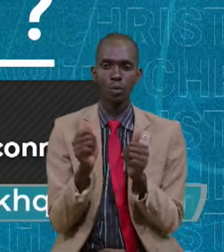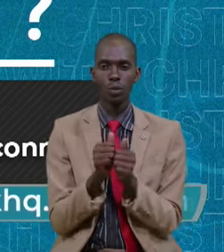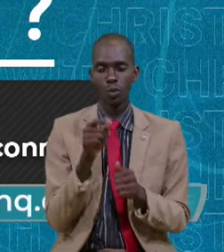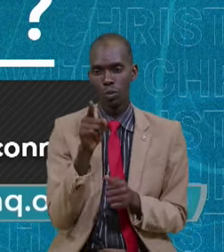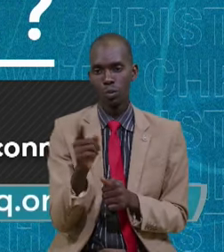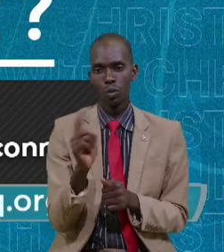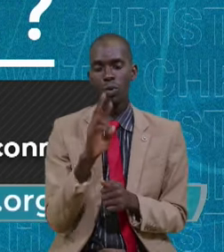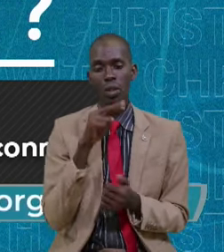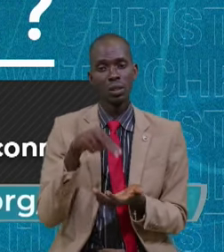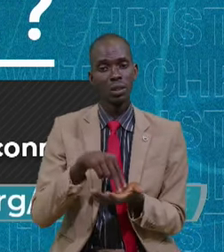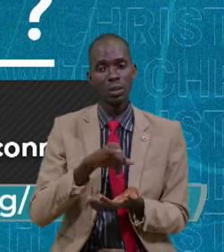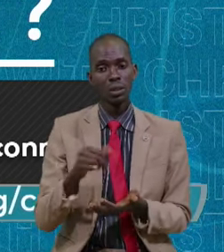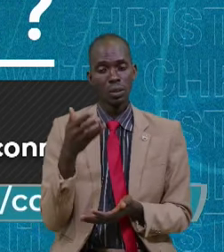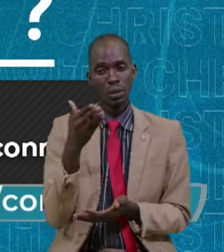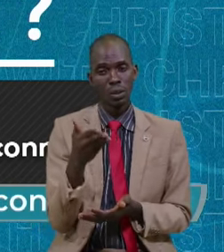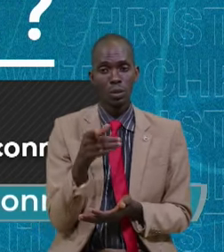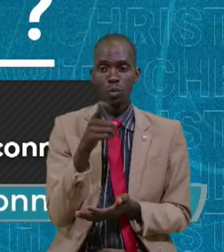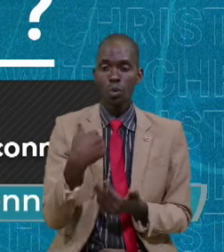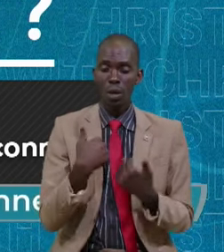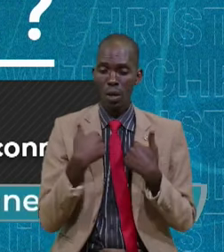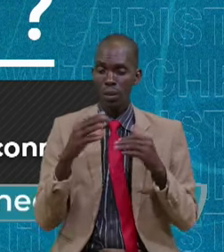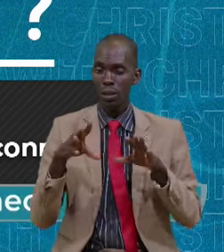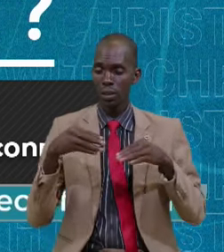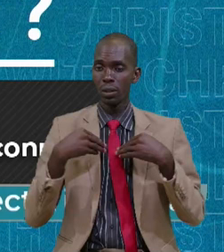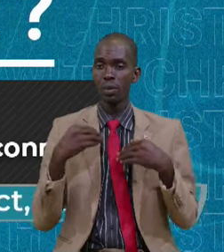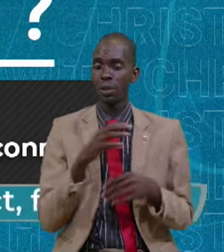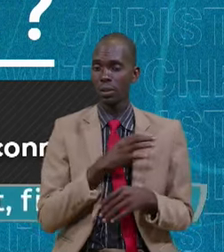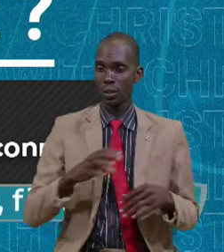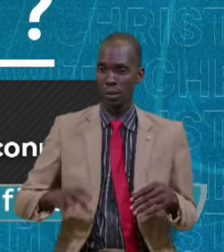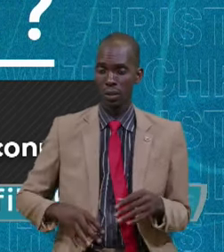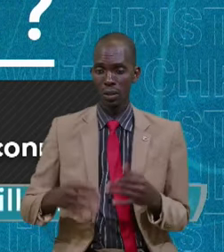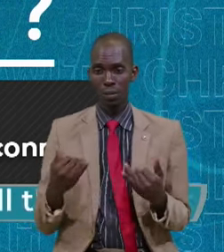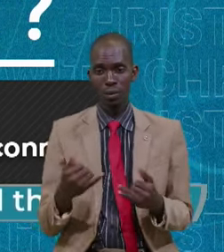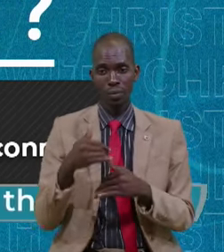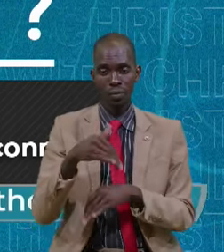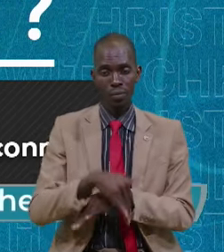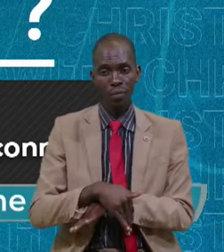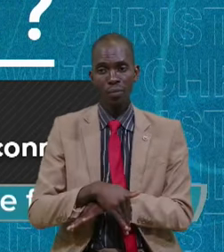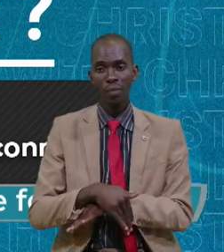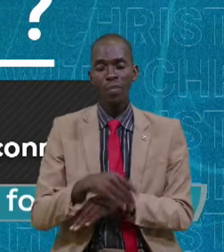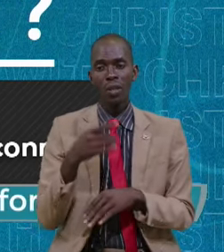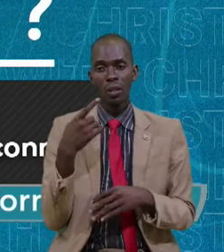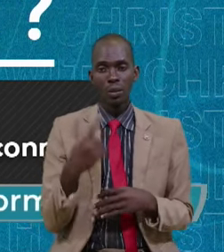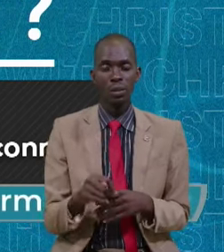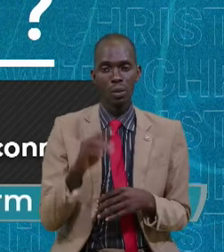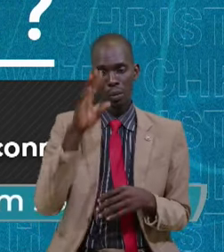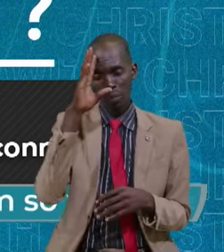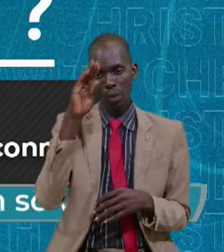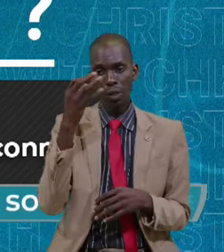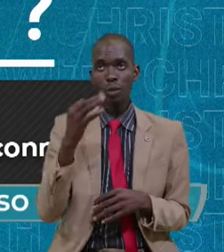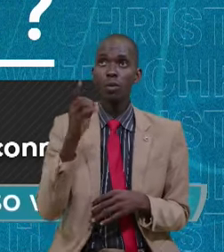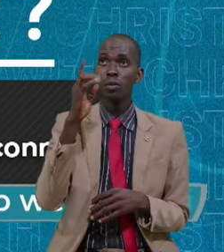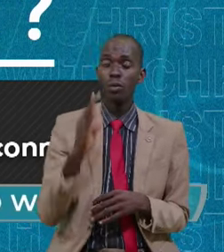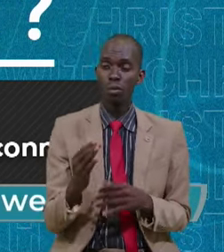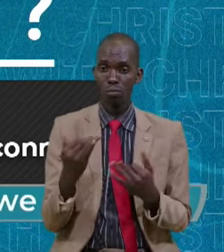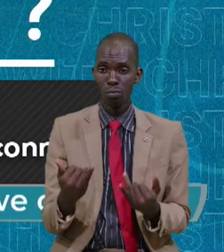You've responded to this wonderful message. The man of God has revealed from the scriptures